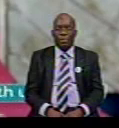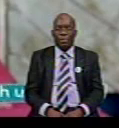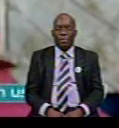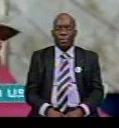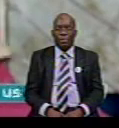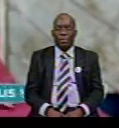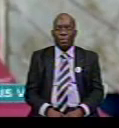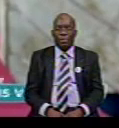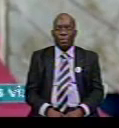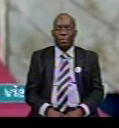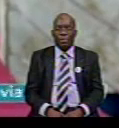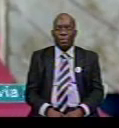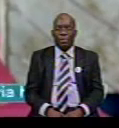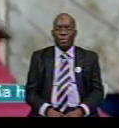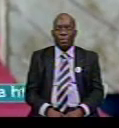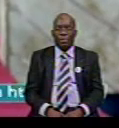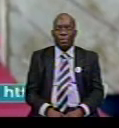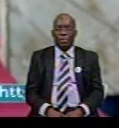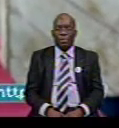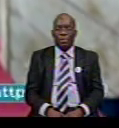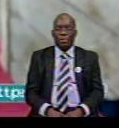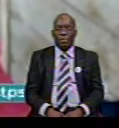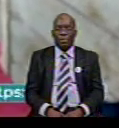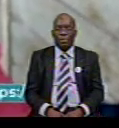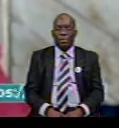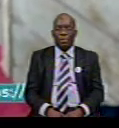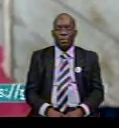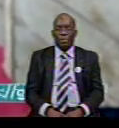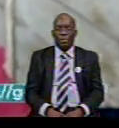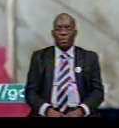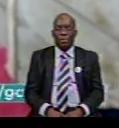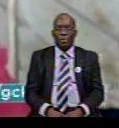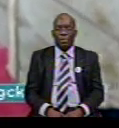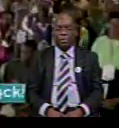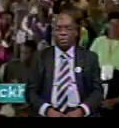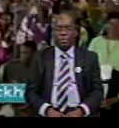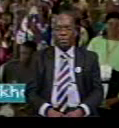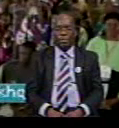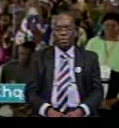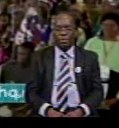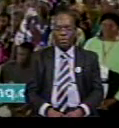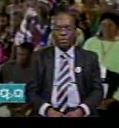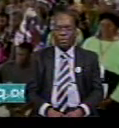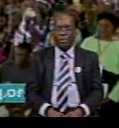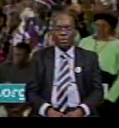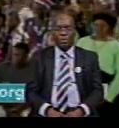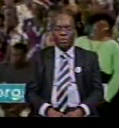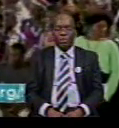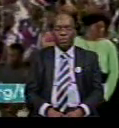ease and without any problem. This is the Lord's doing, and it's marvelous in her sight.